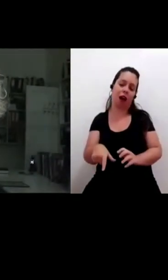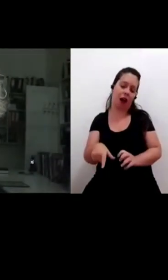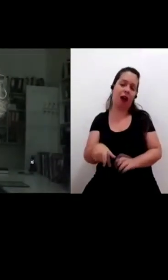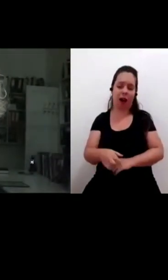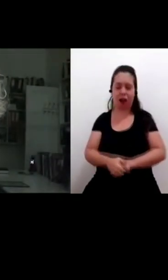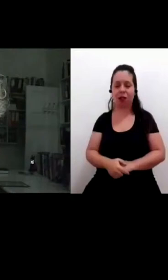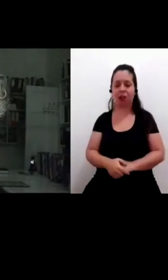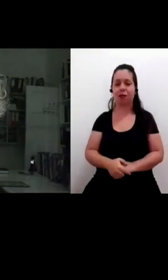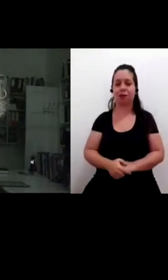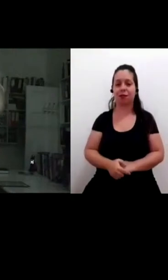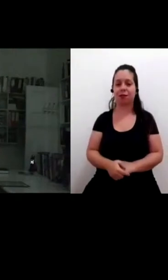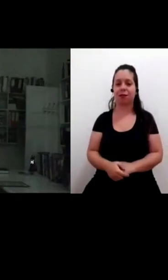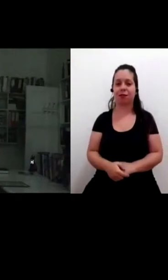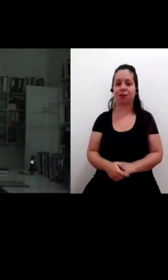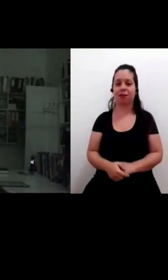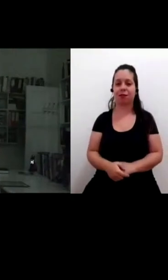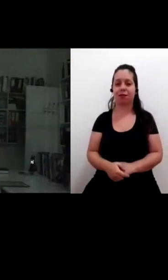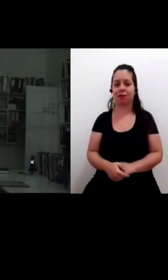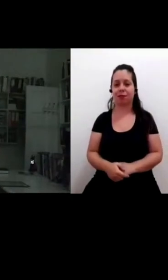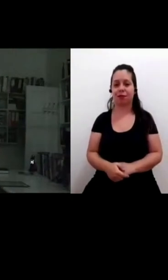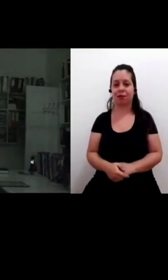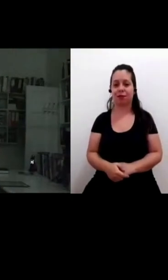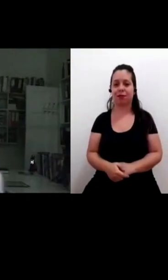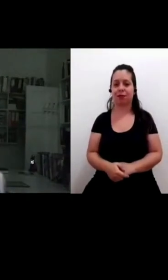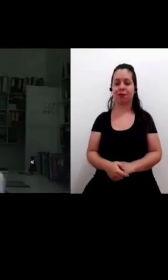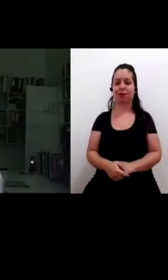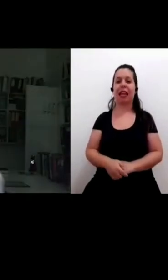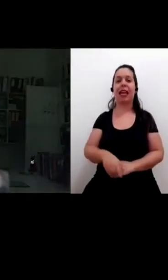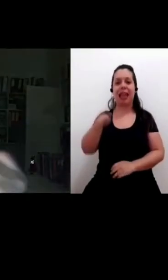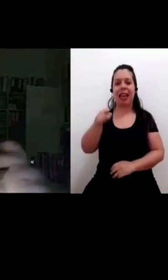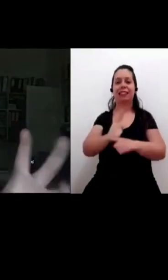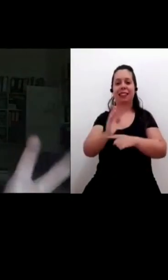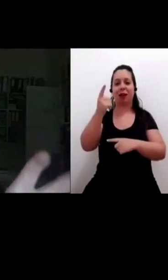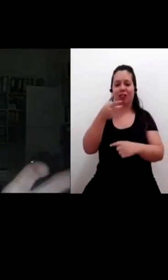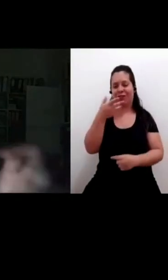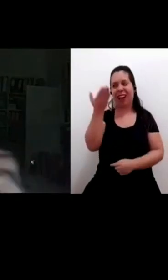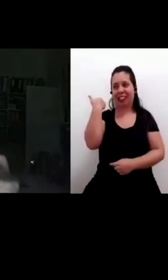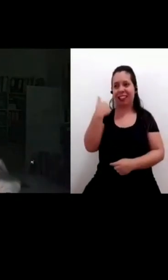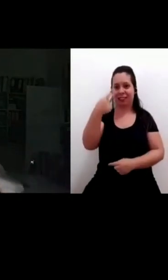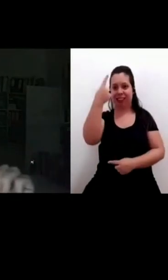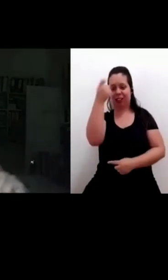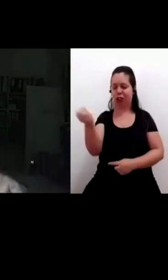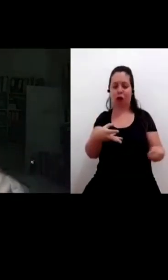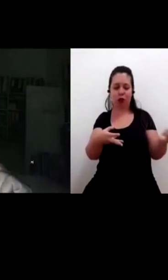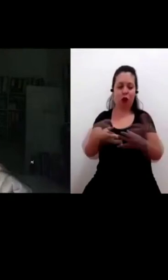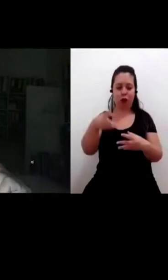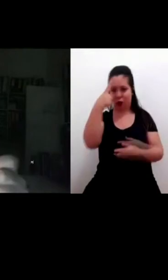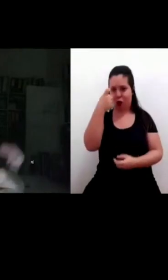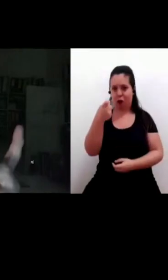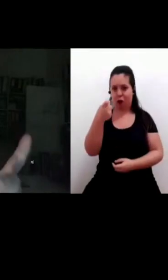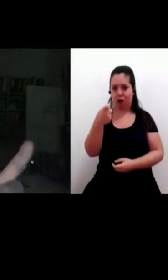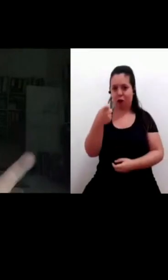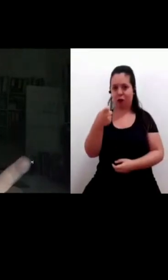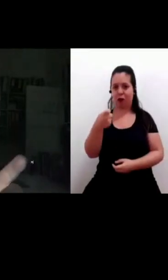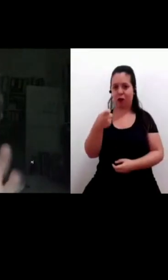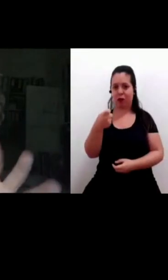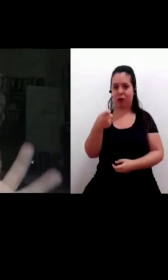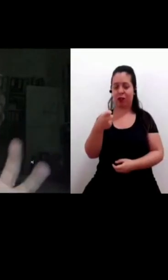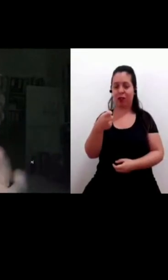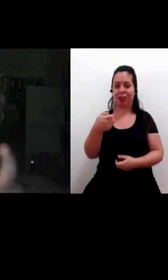he's one of the innovators. You're talking about innovators, about the guys that... That was open new doors. Santiago was one of them.